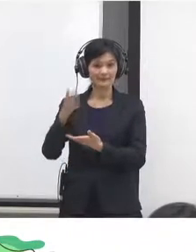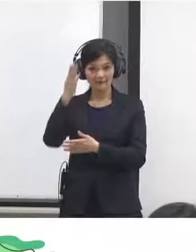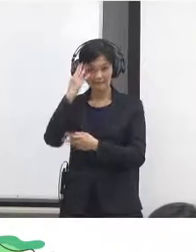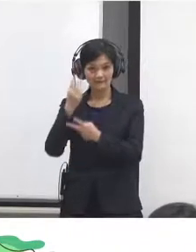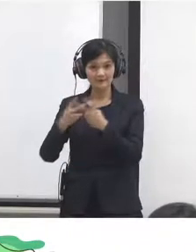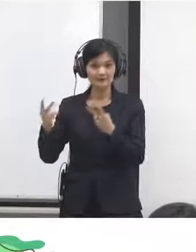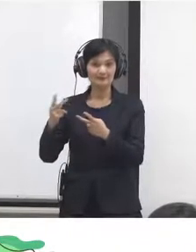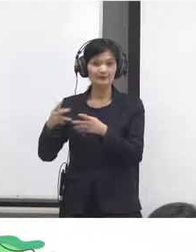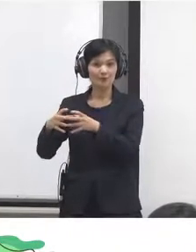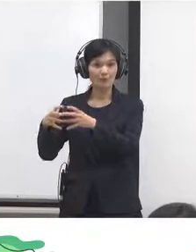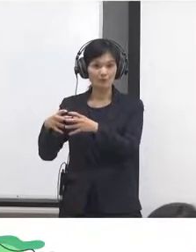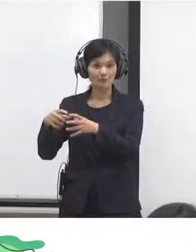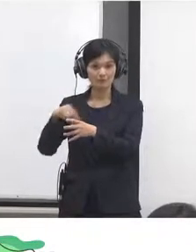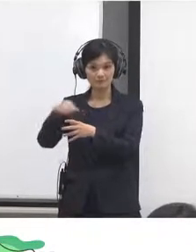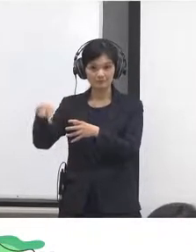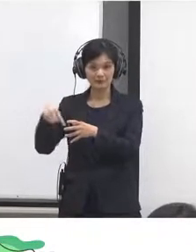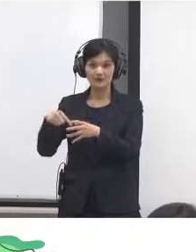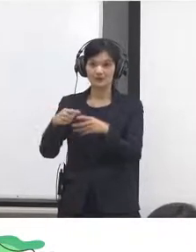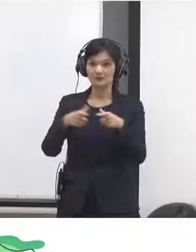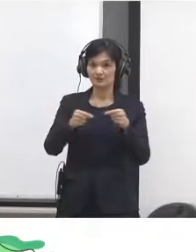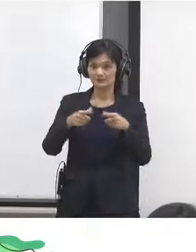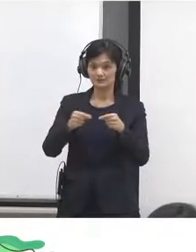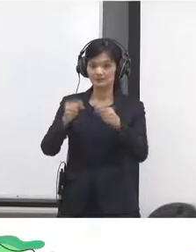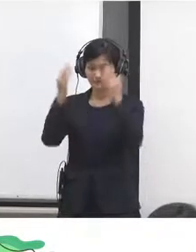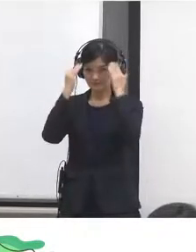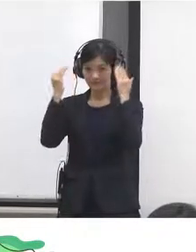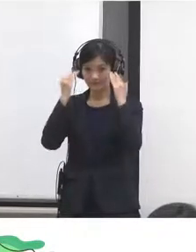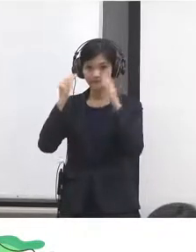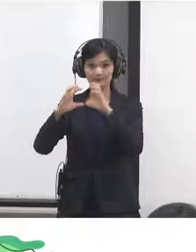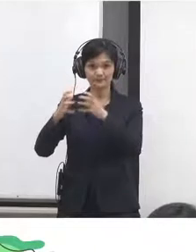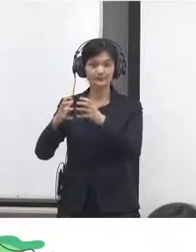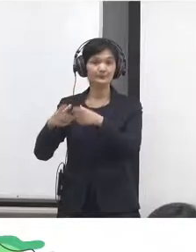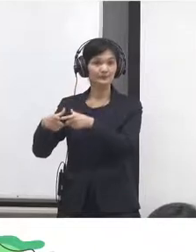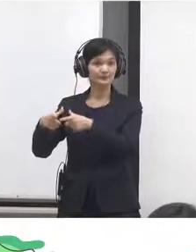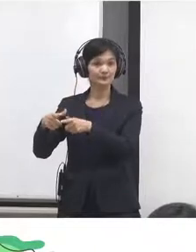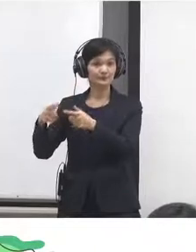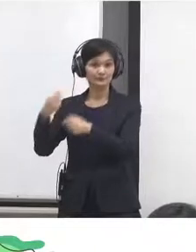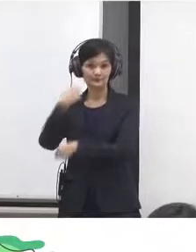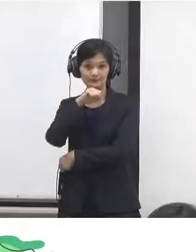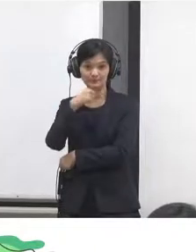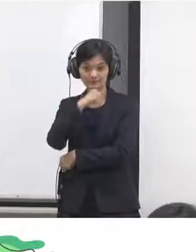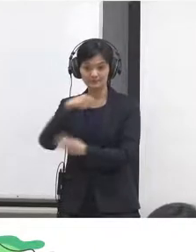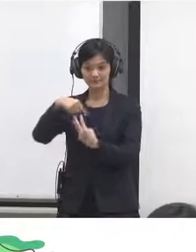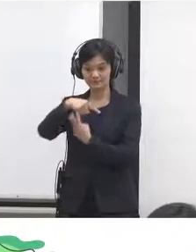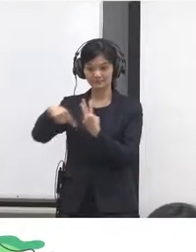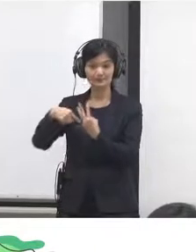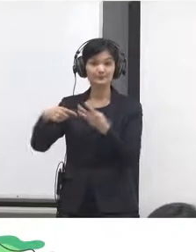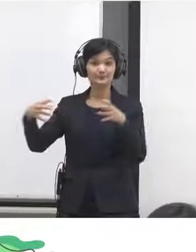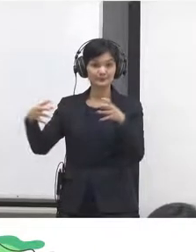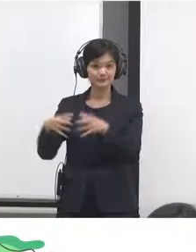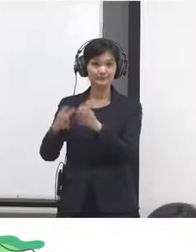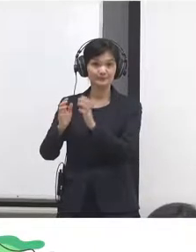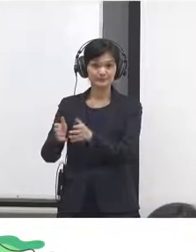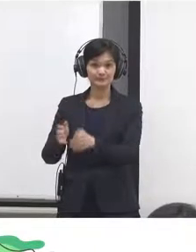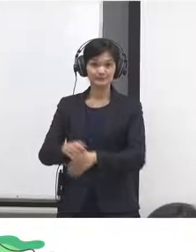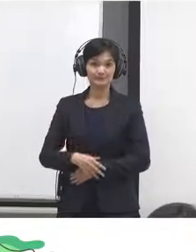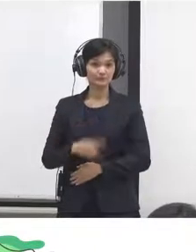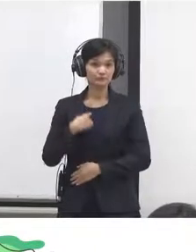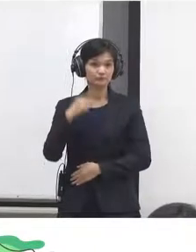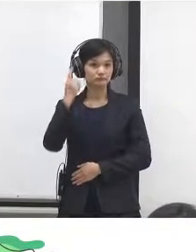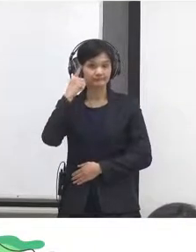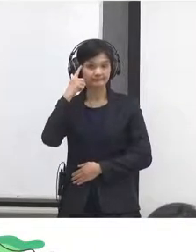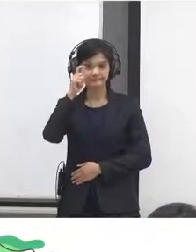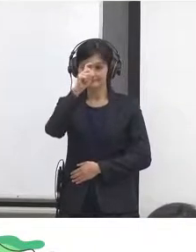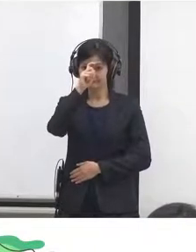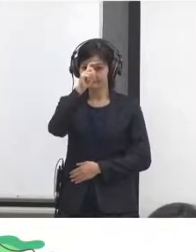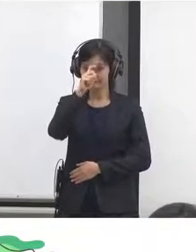Korea and Taiwan groups. So the idea is that we bring the city hackers into one place and try to